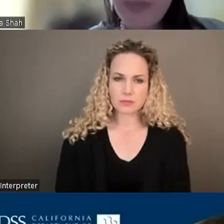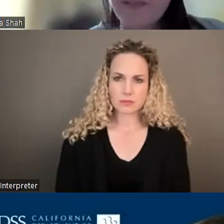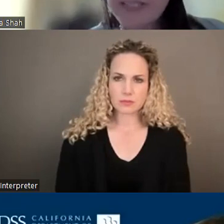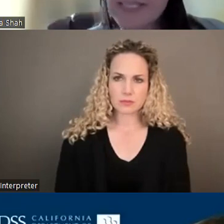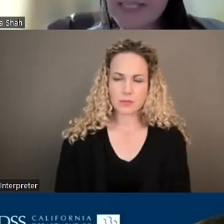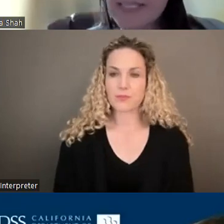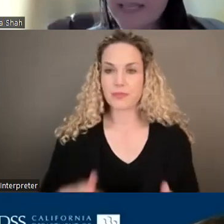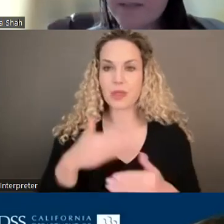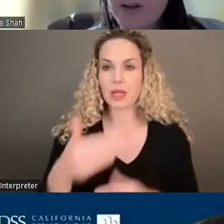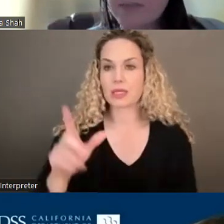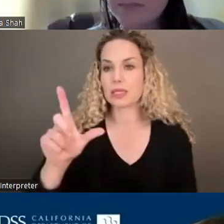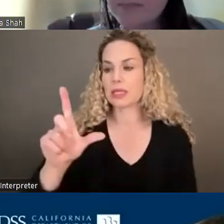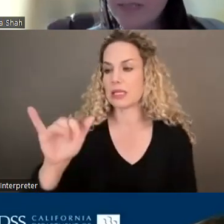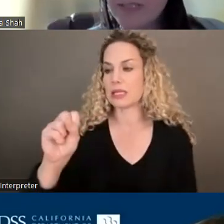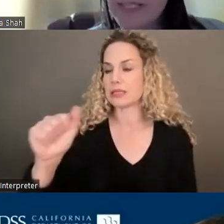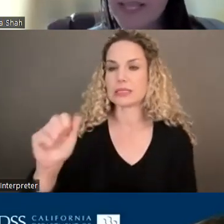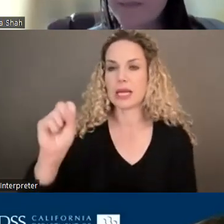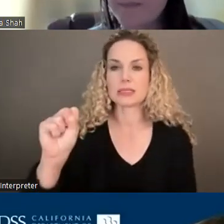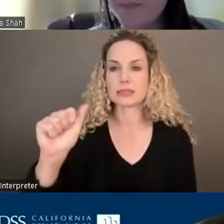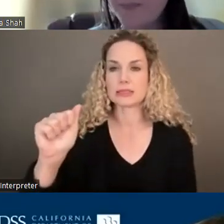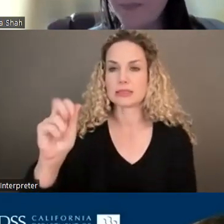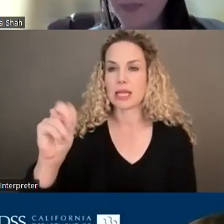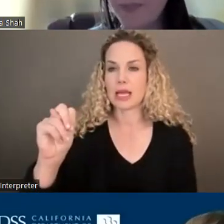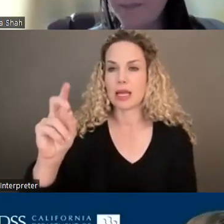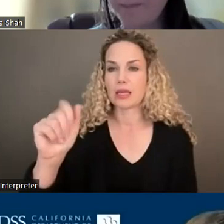Next, we have Lisa Sandoval. Lisa?